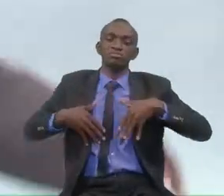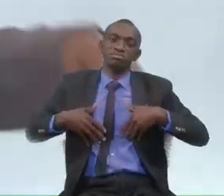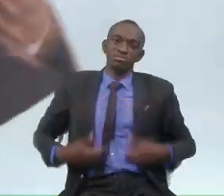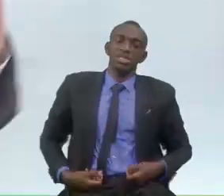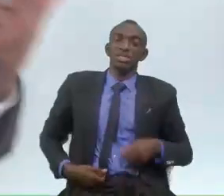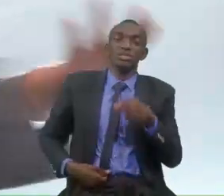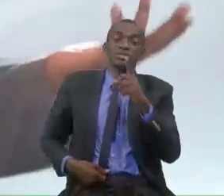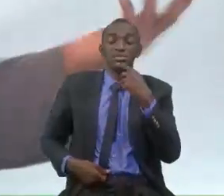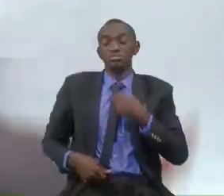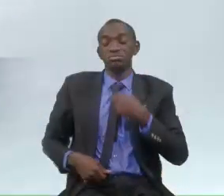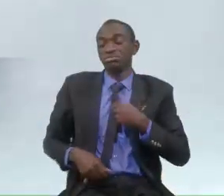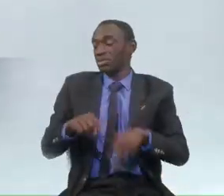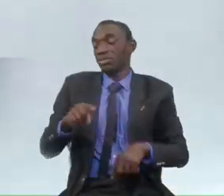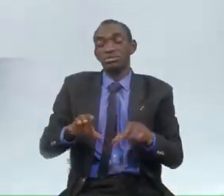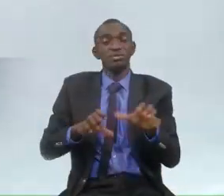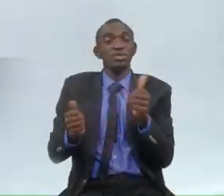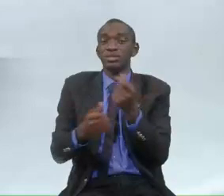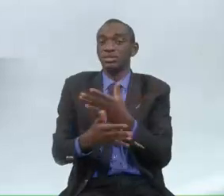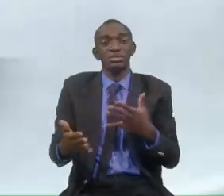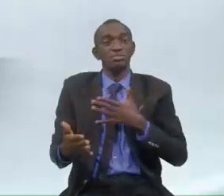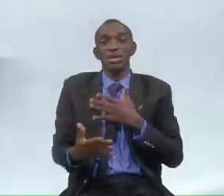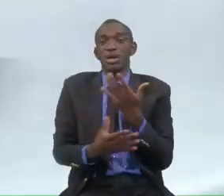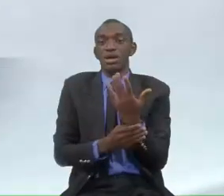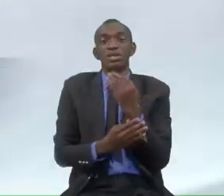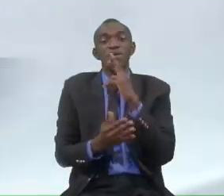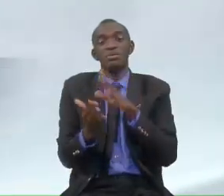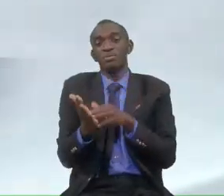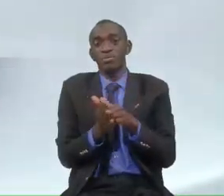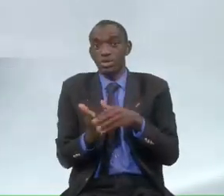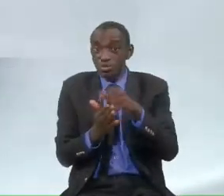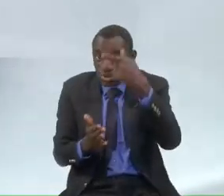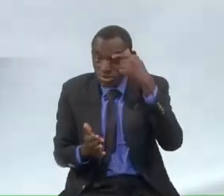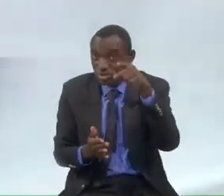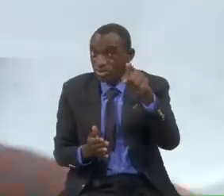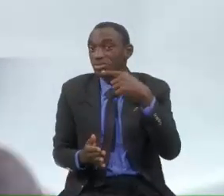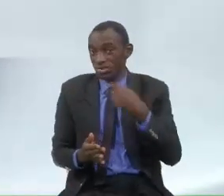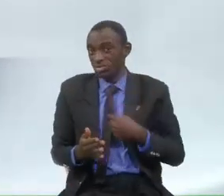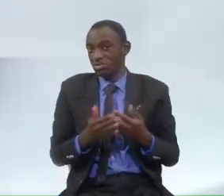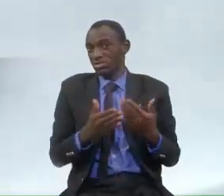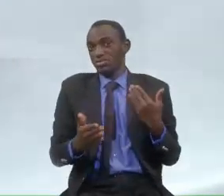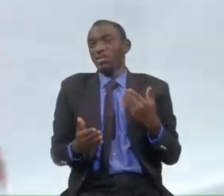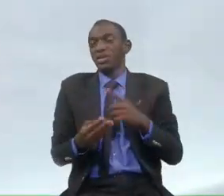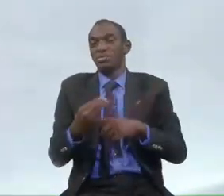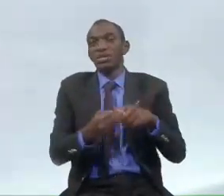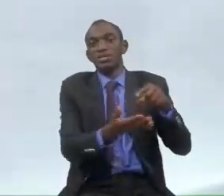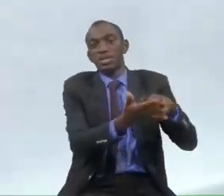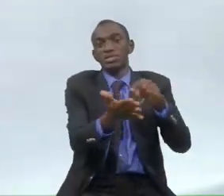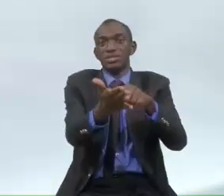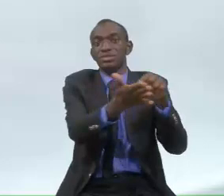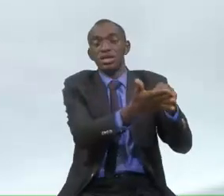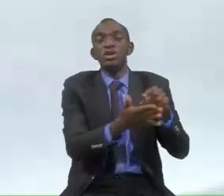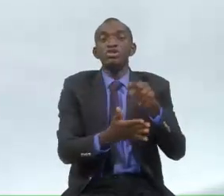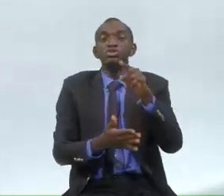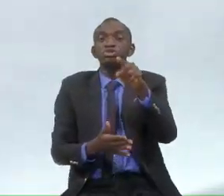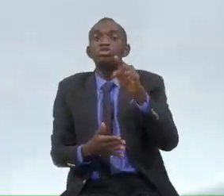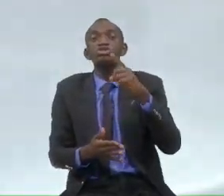now. My hands are weak because of that thing you told me. My feet, they're weak because of